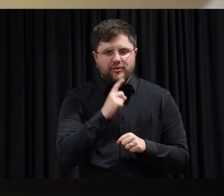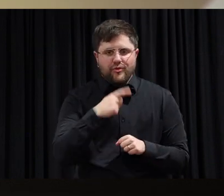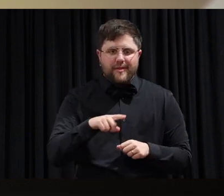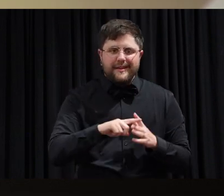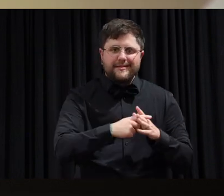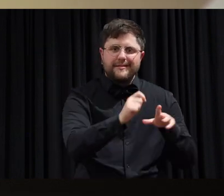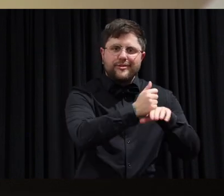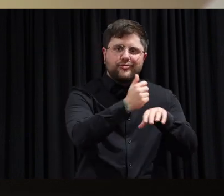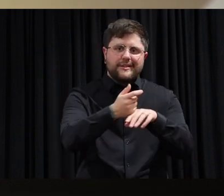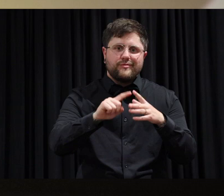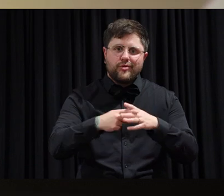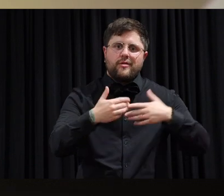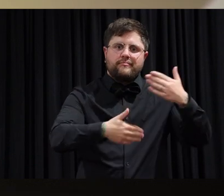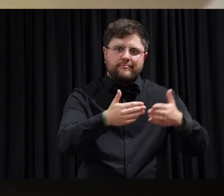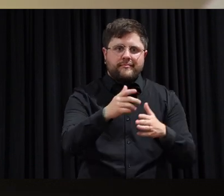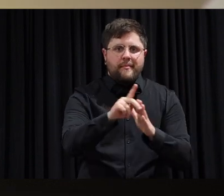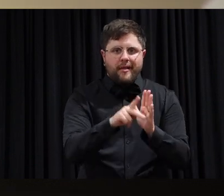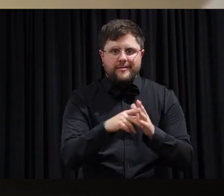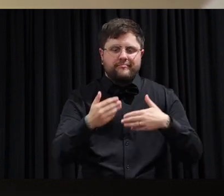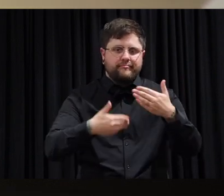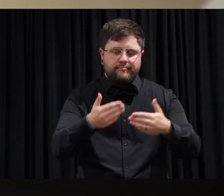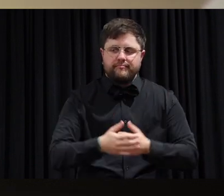initiatives move forward.